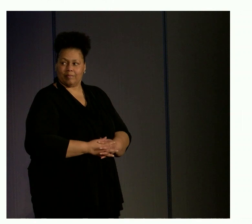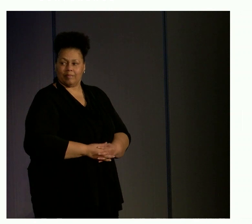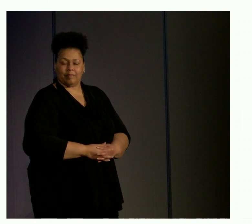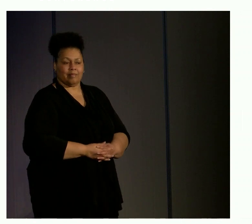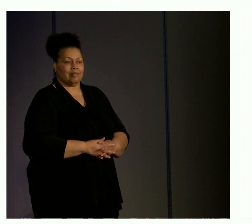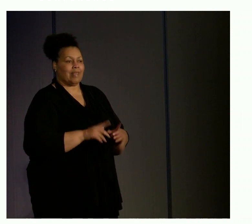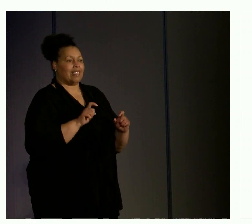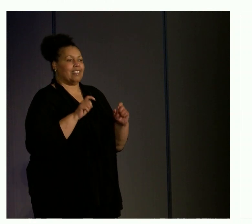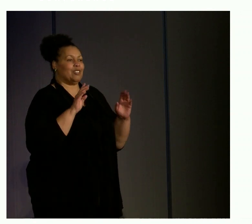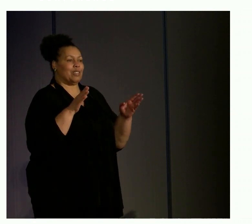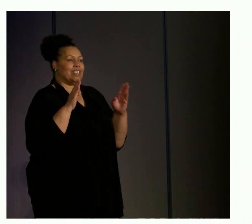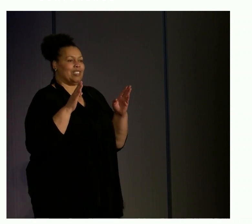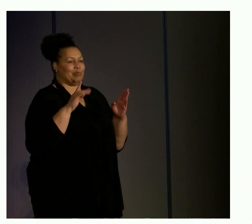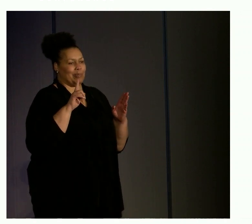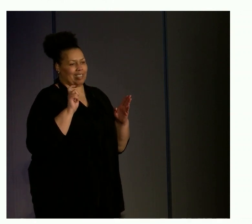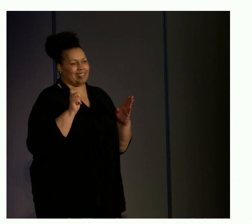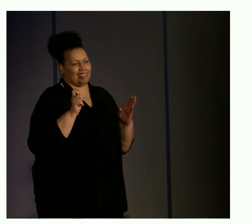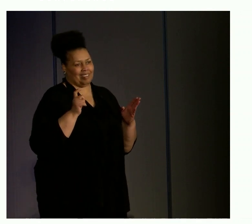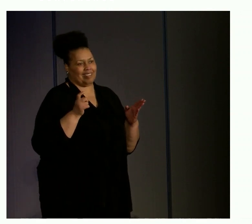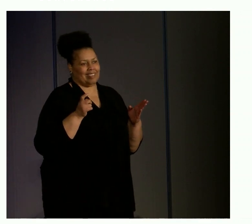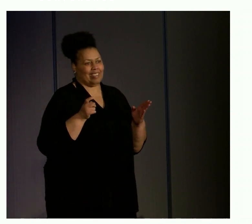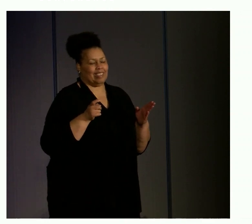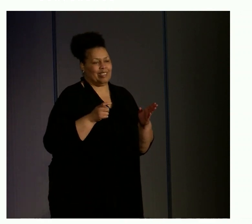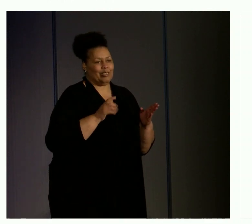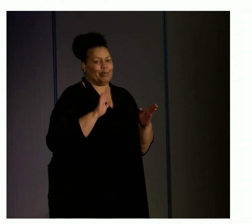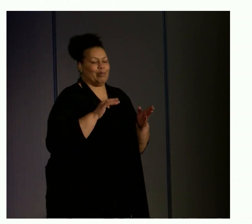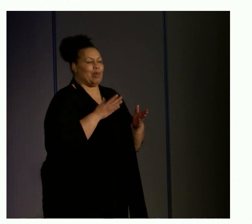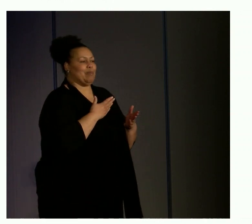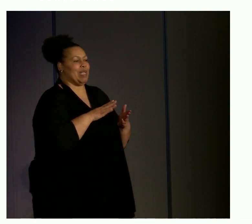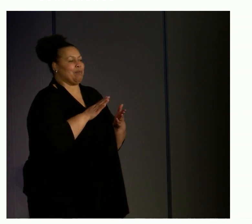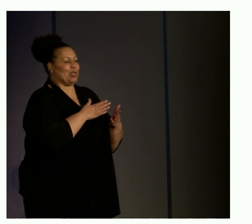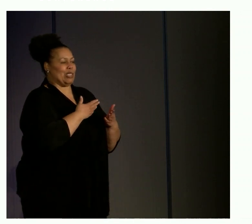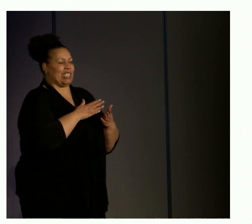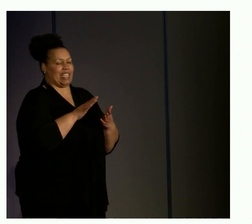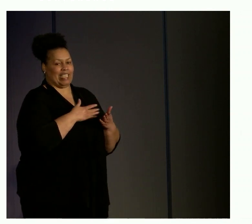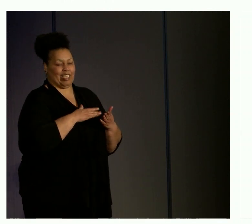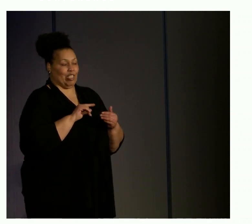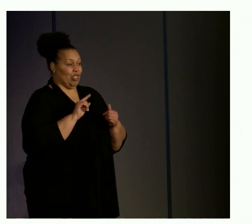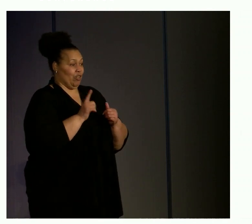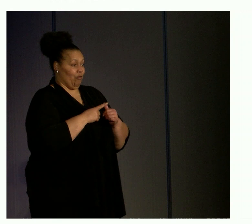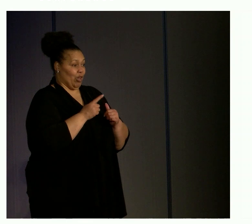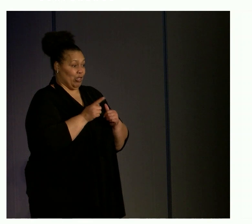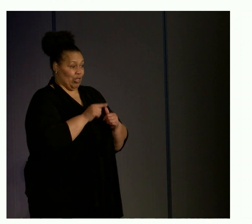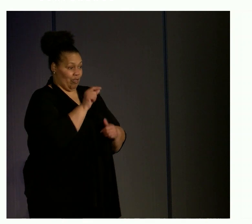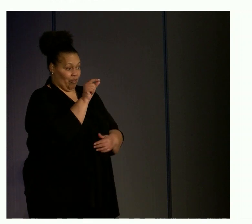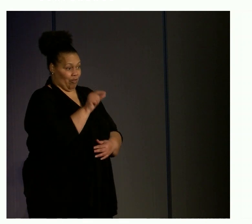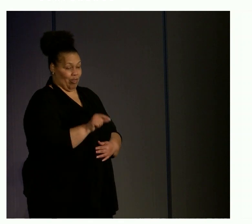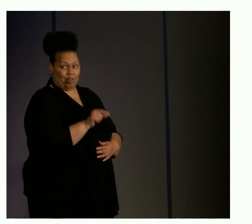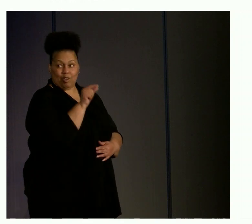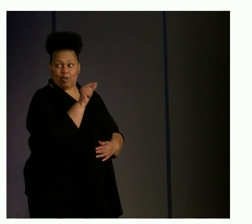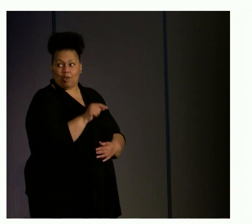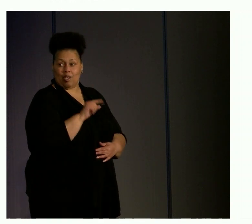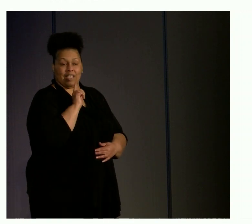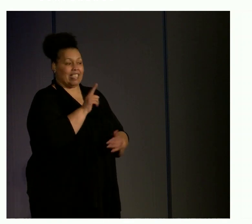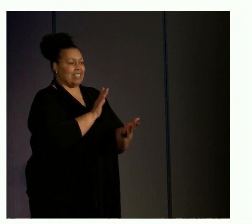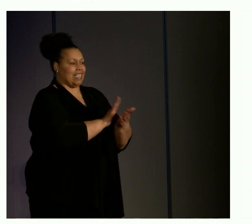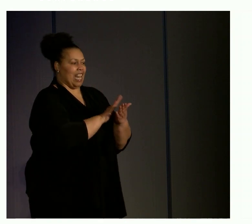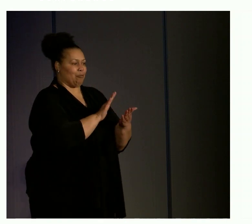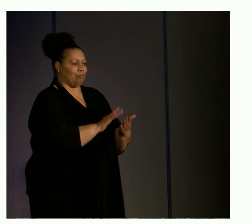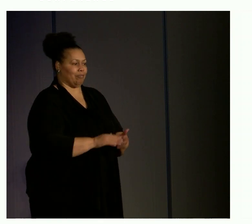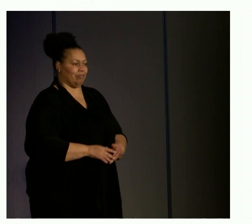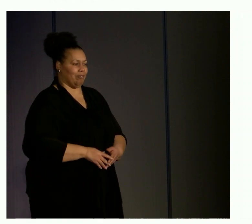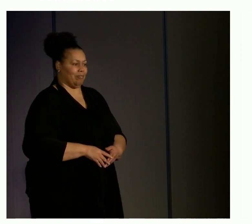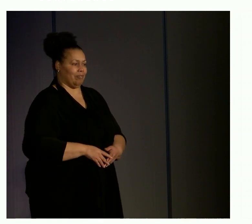I need your attention because then we will play music. First vertical is clap.